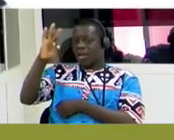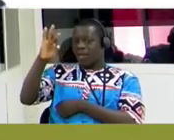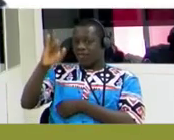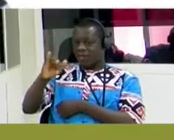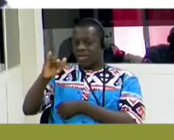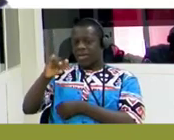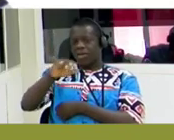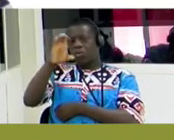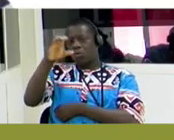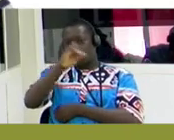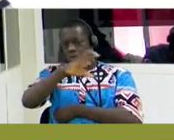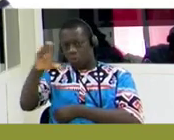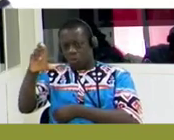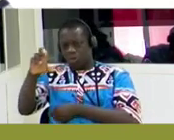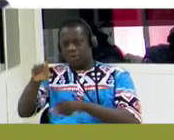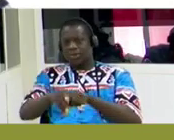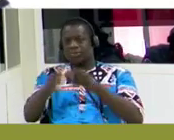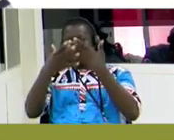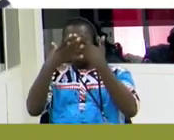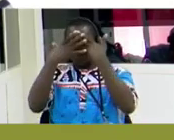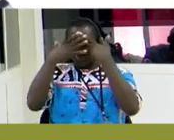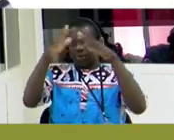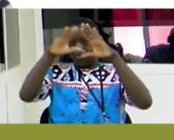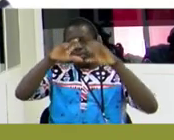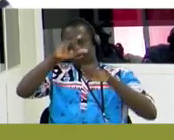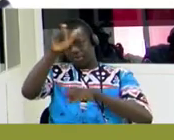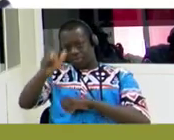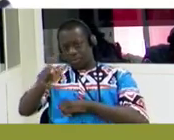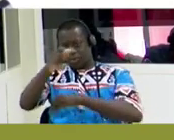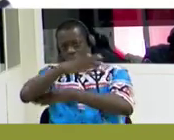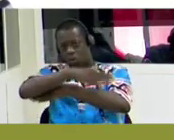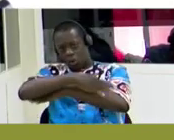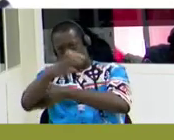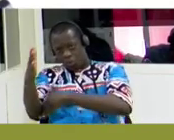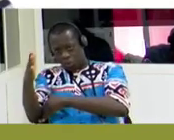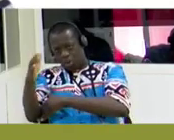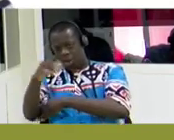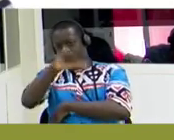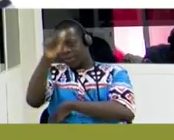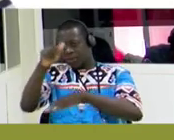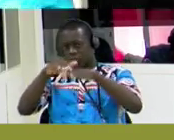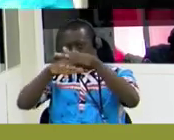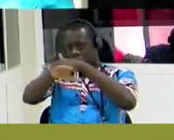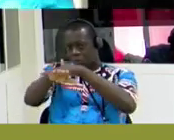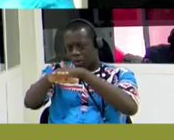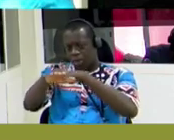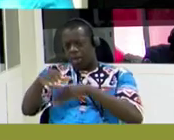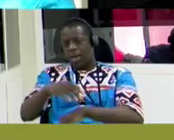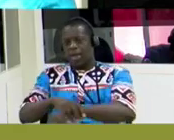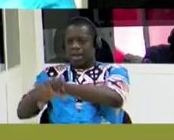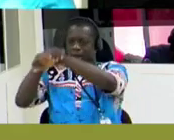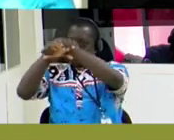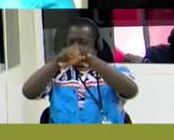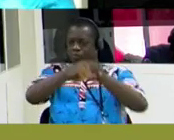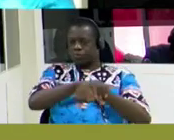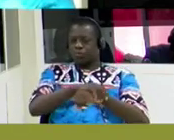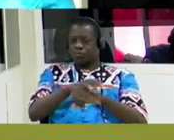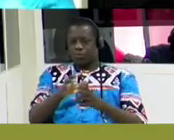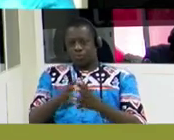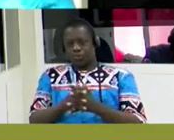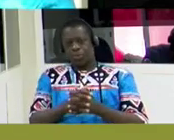officer opened and go inside, remove him. And